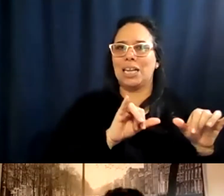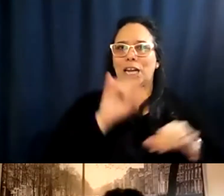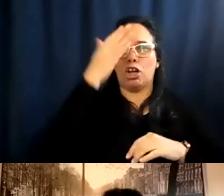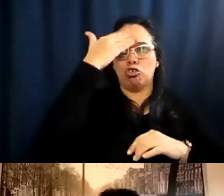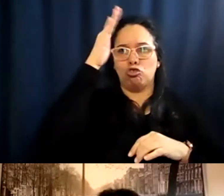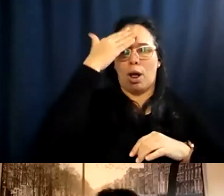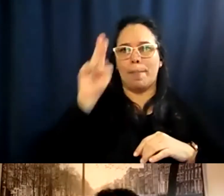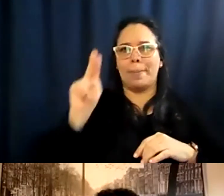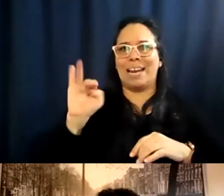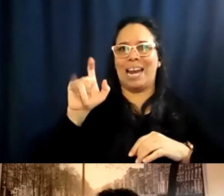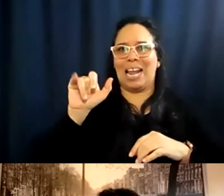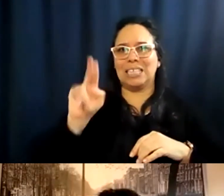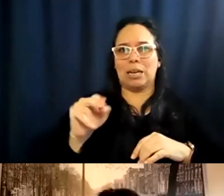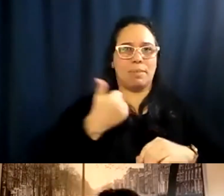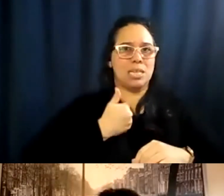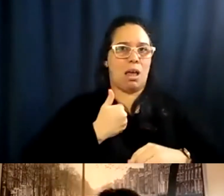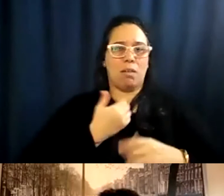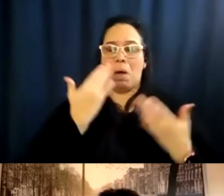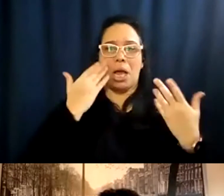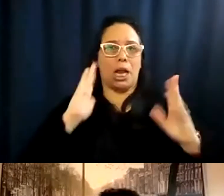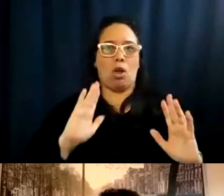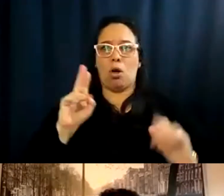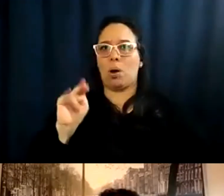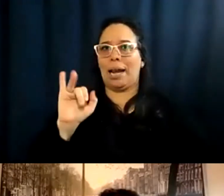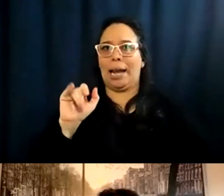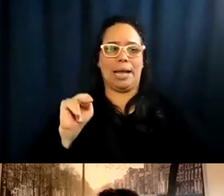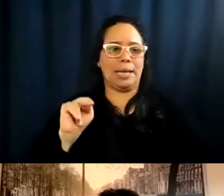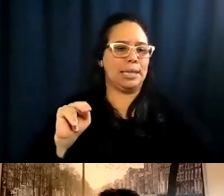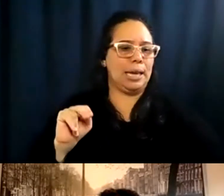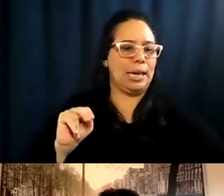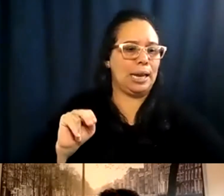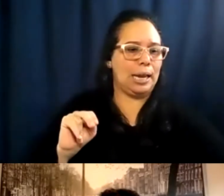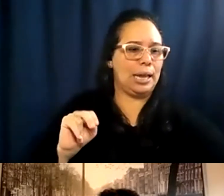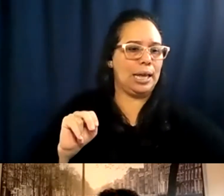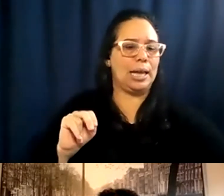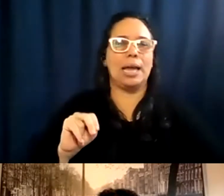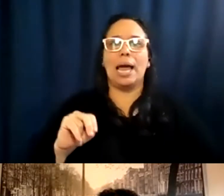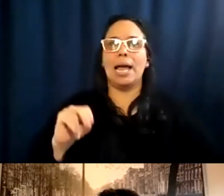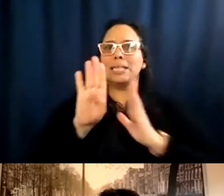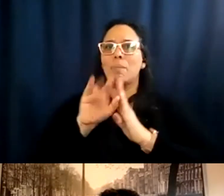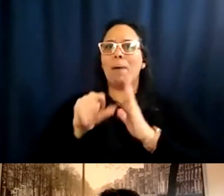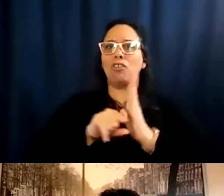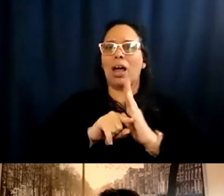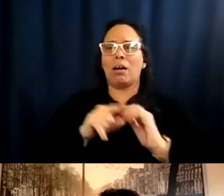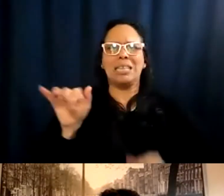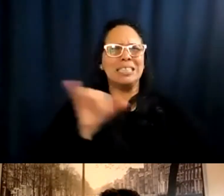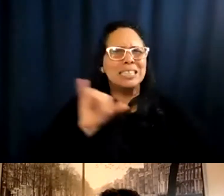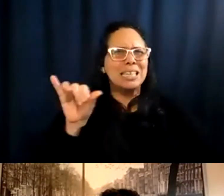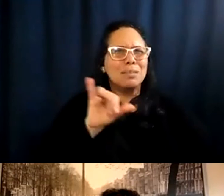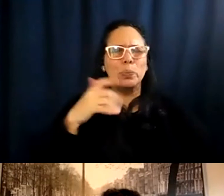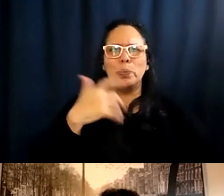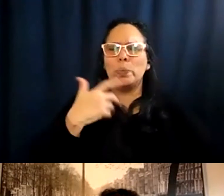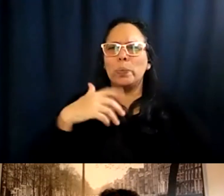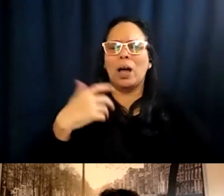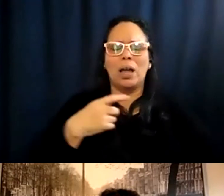For myself personally, I didn't know where Nixon's background per se, you know, in that him and Trump were so similar and coming